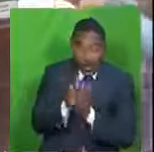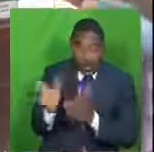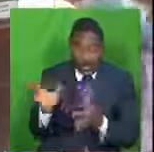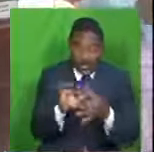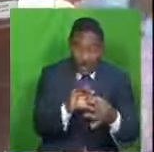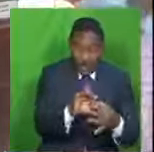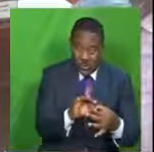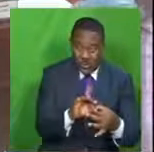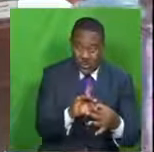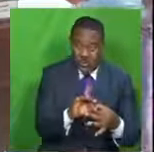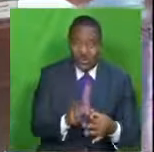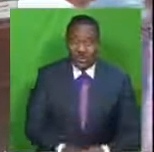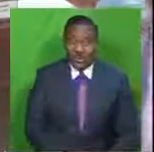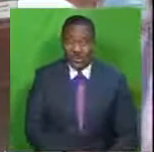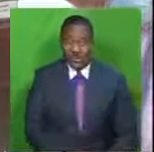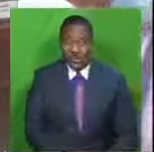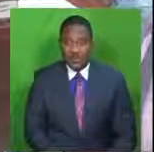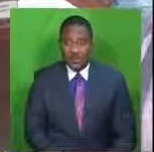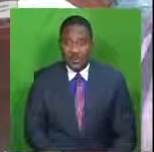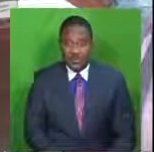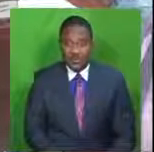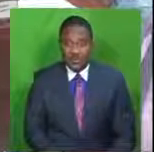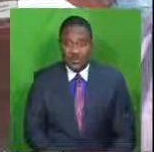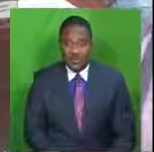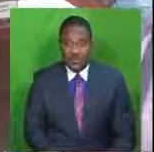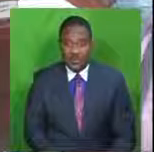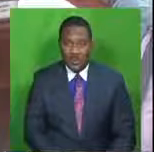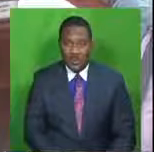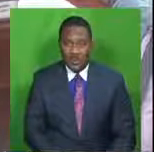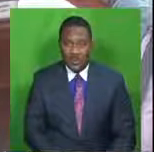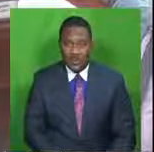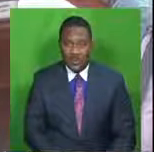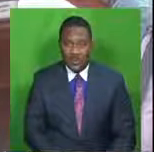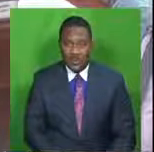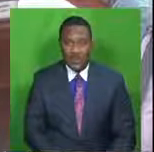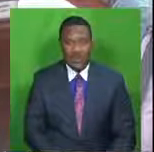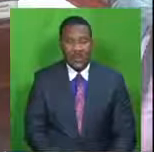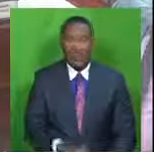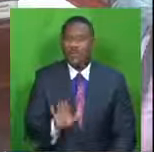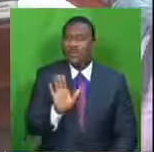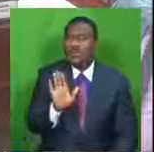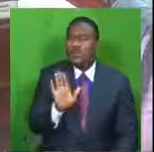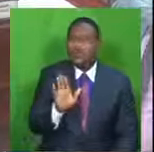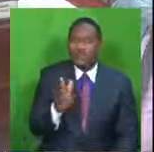him. Also, can I guess it? Mr. Speaker, you two,